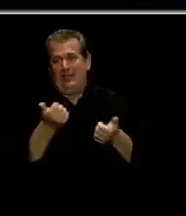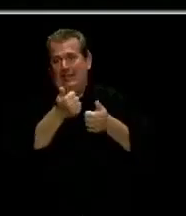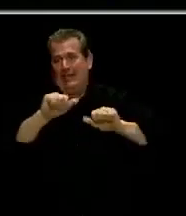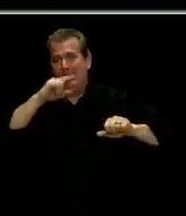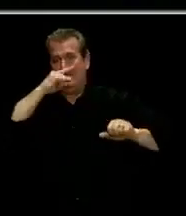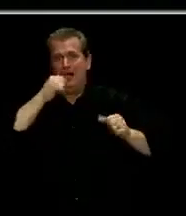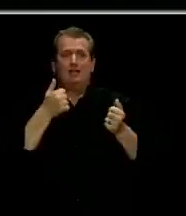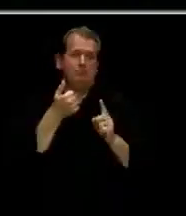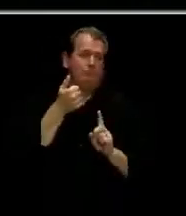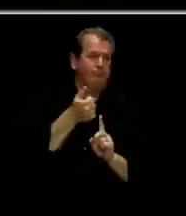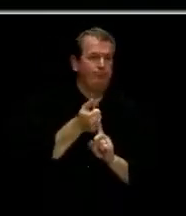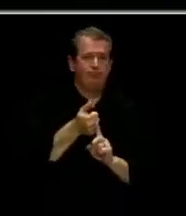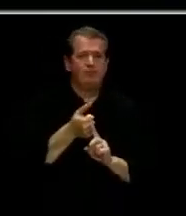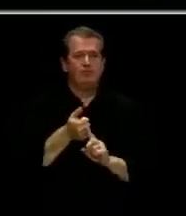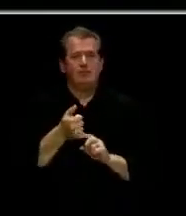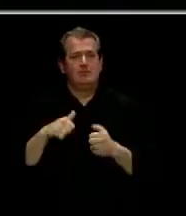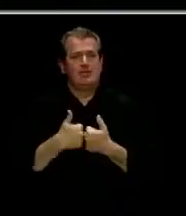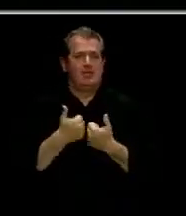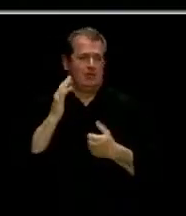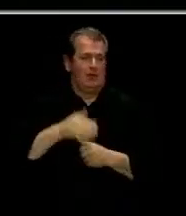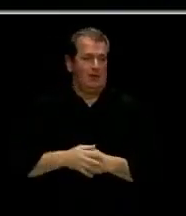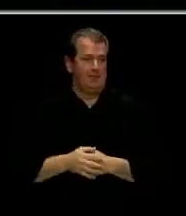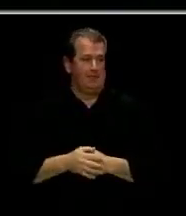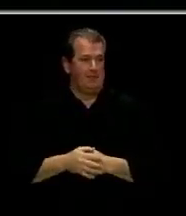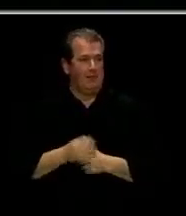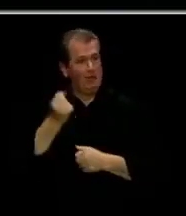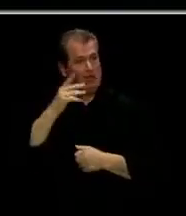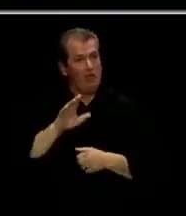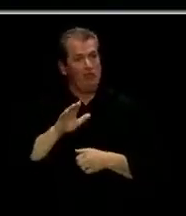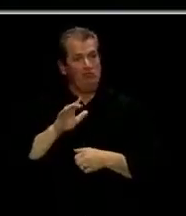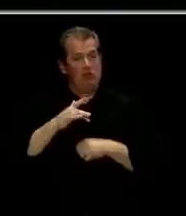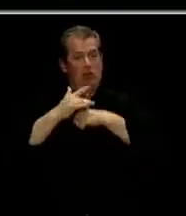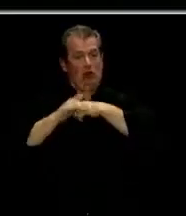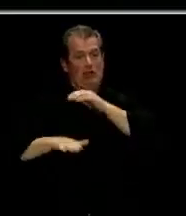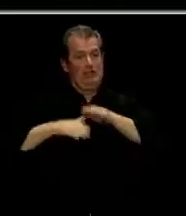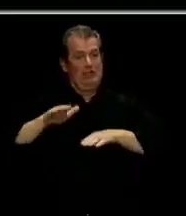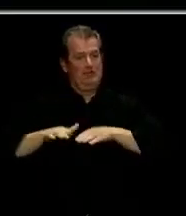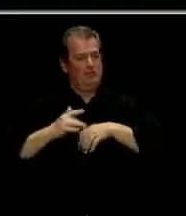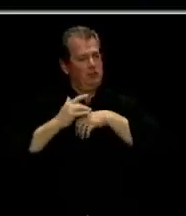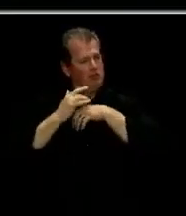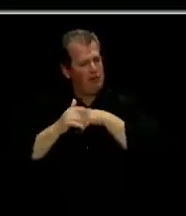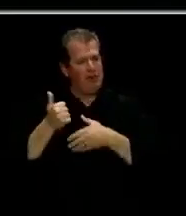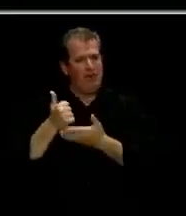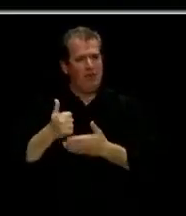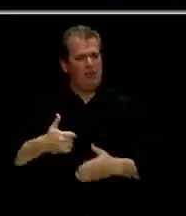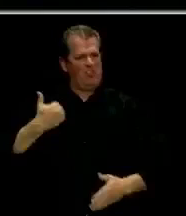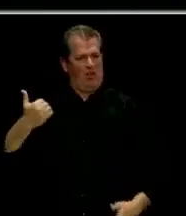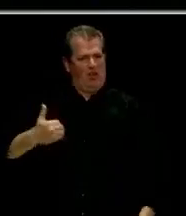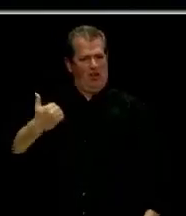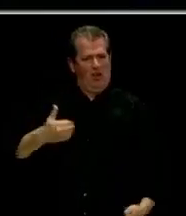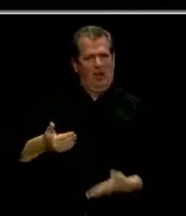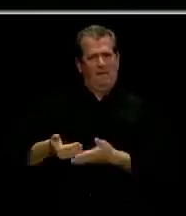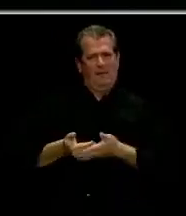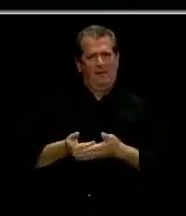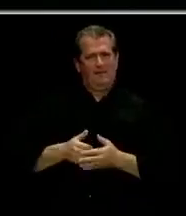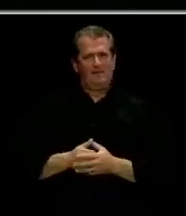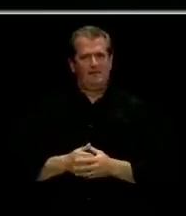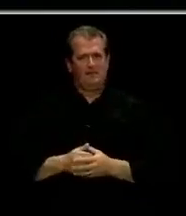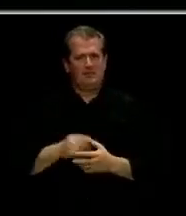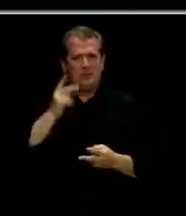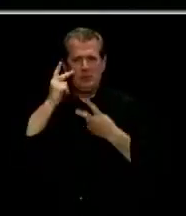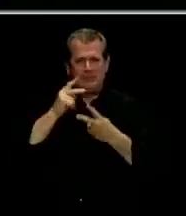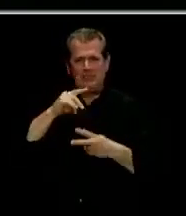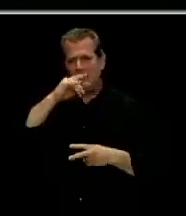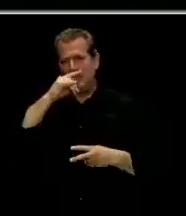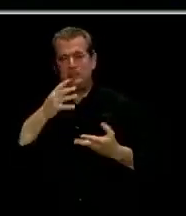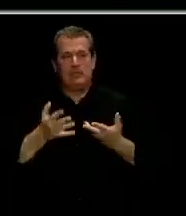Steps program is an early intervention program. I would say probably the most common things that we see are kids who are, say, they're